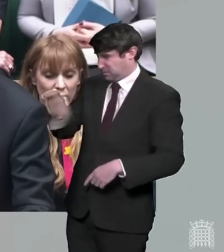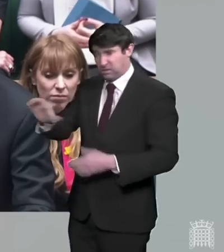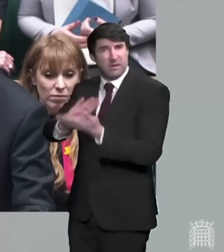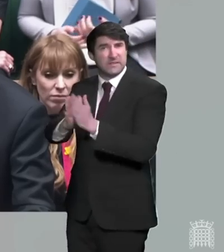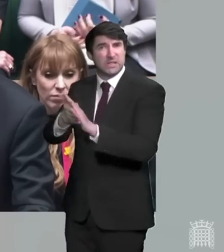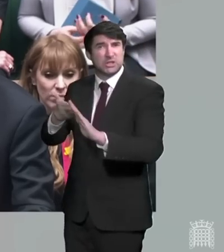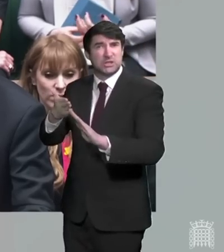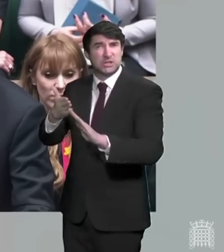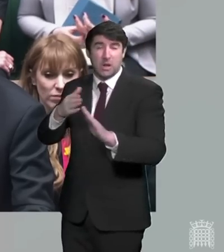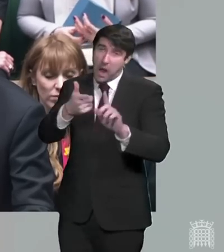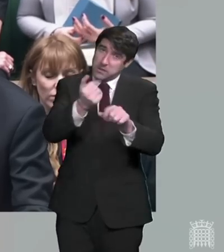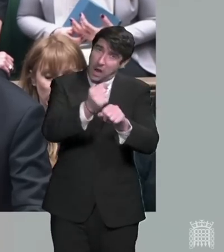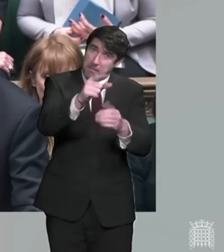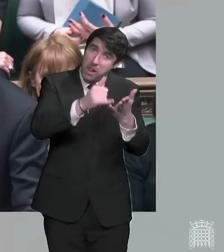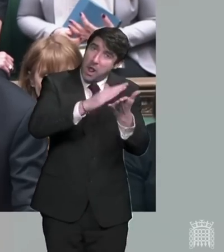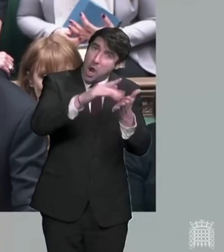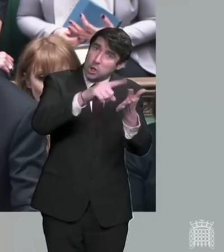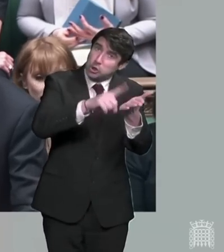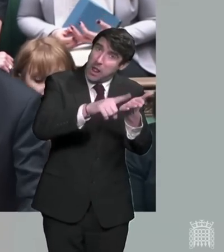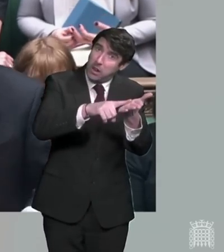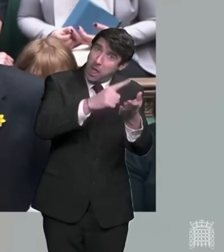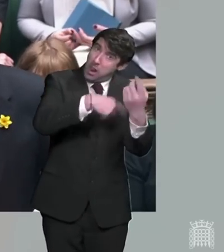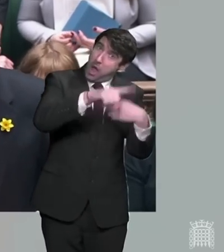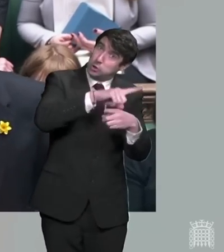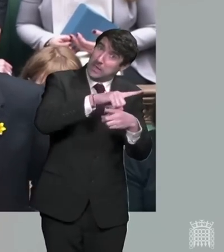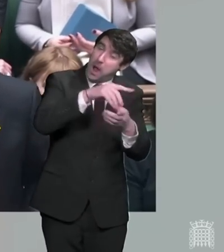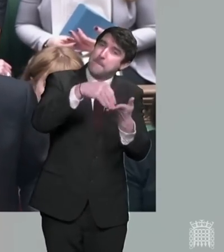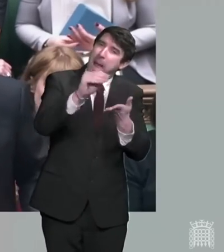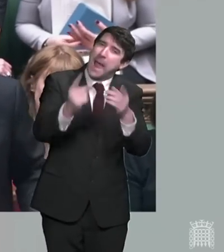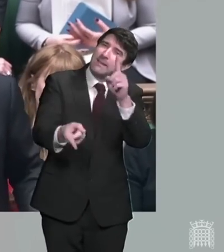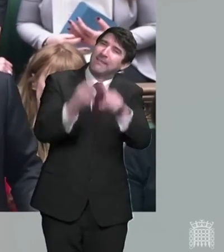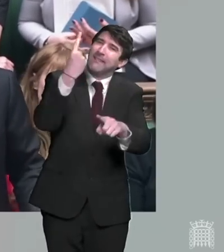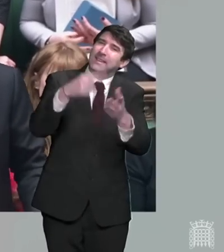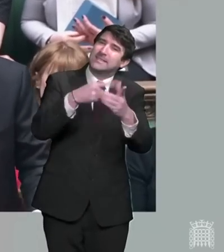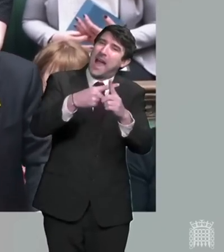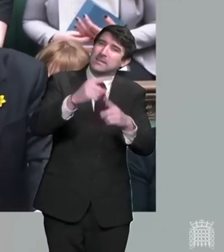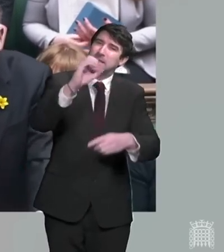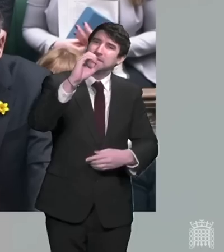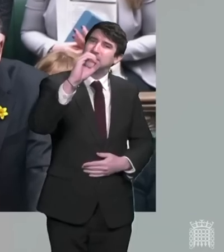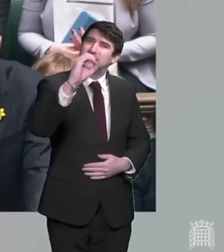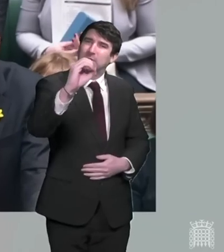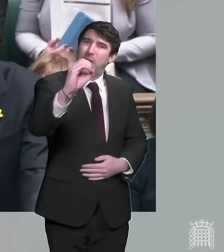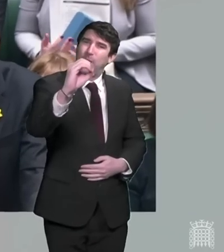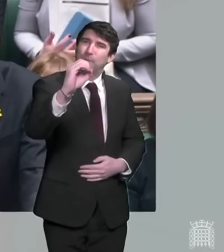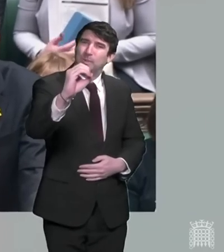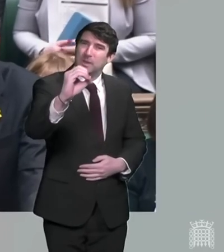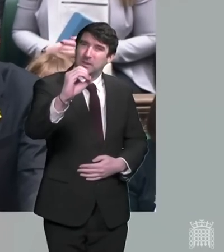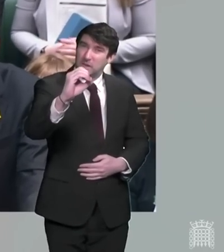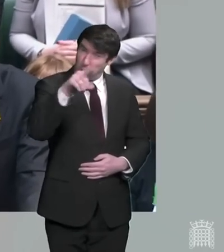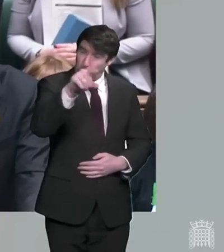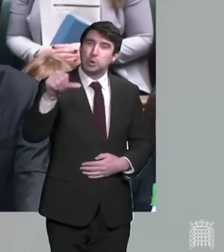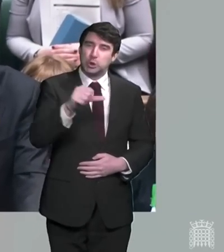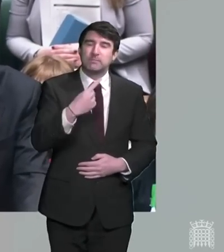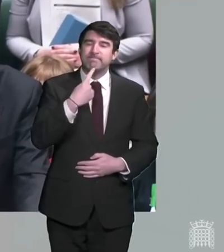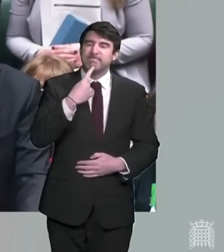year, and they're still not paying their fair share now. Why doesn't he admit his mistake, get rid of the loopholes in his